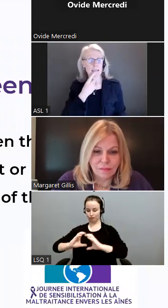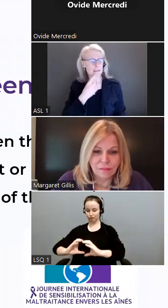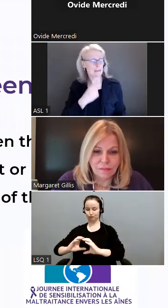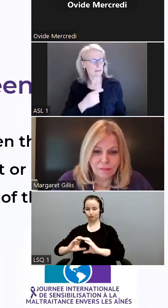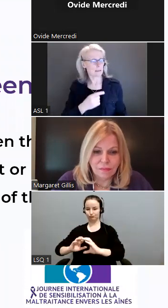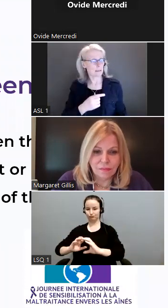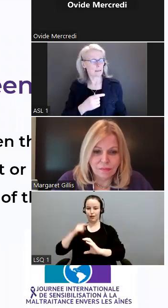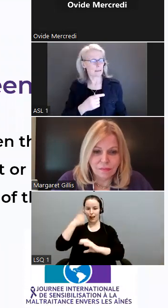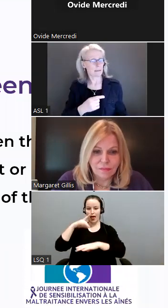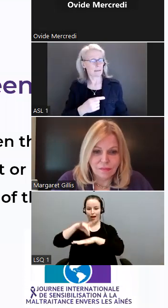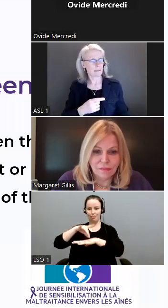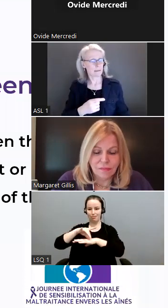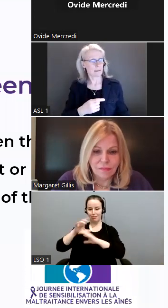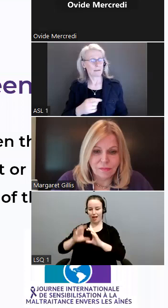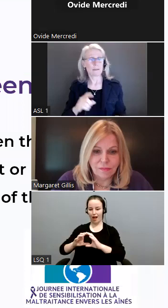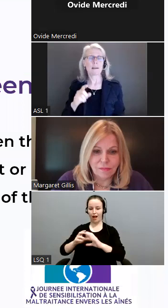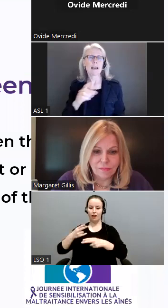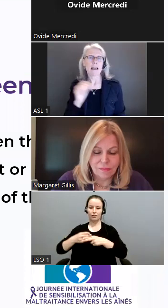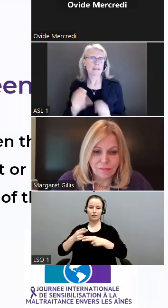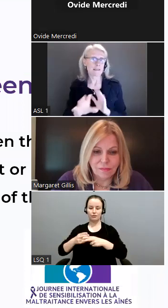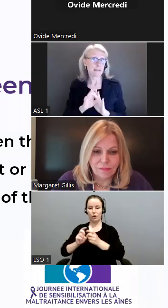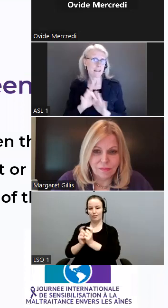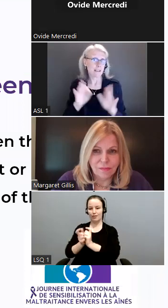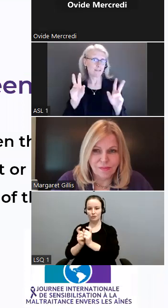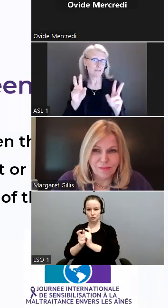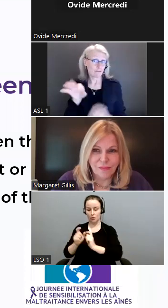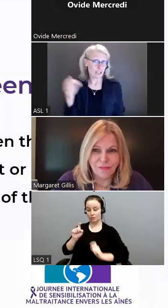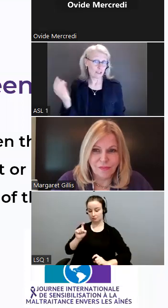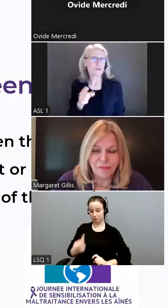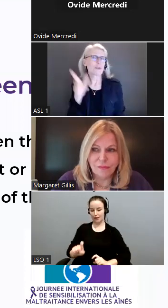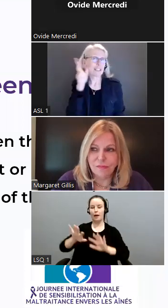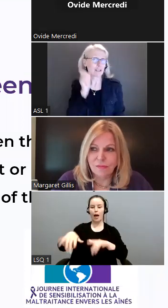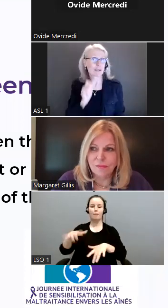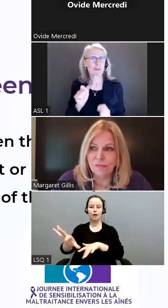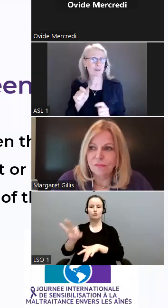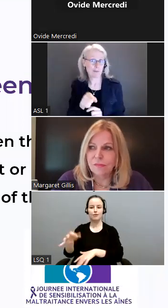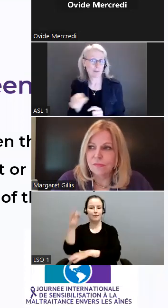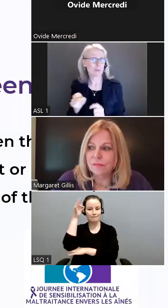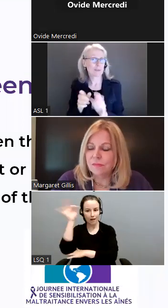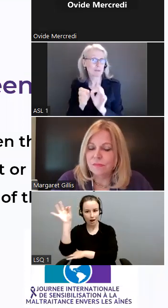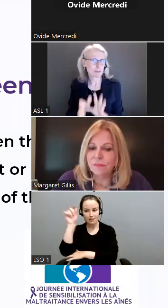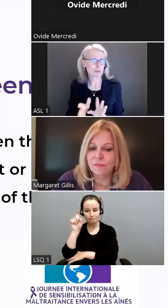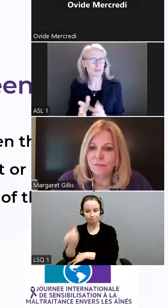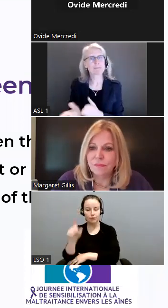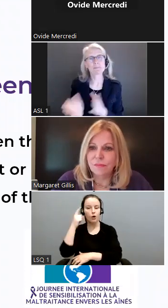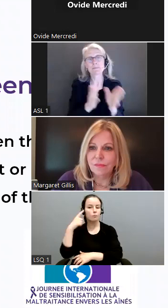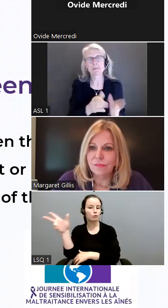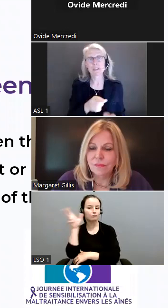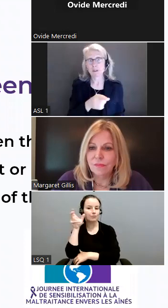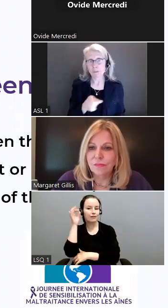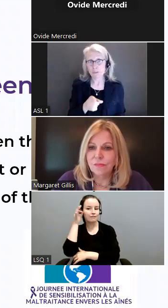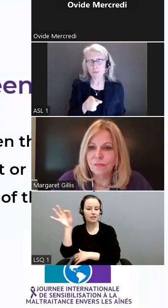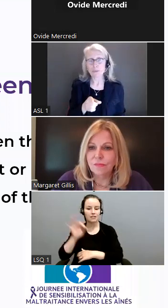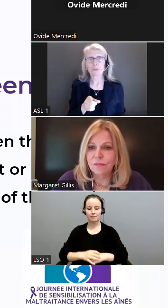that, select French, and you should be able to hear our wonderful interpreters today. For those of you who want to